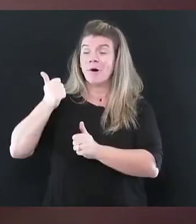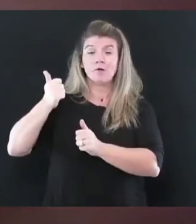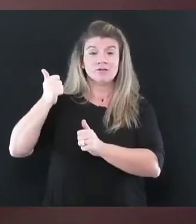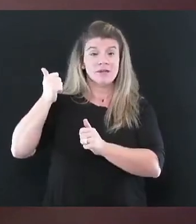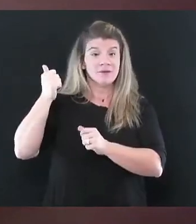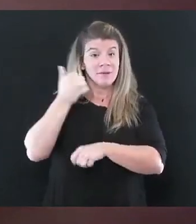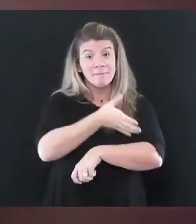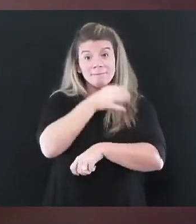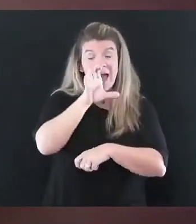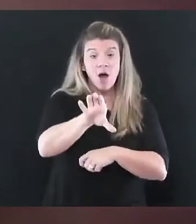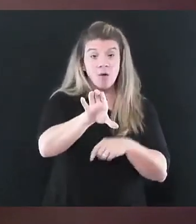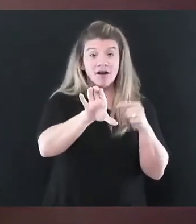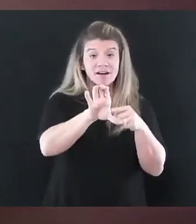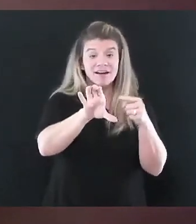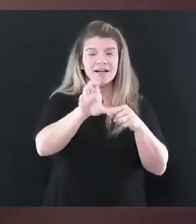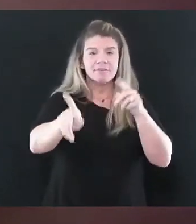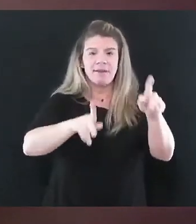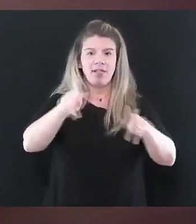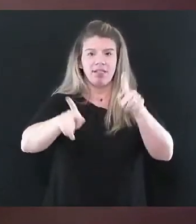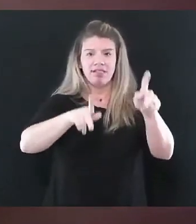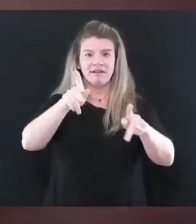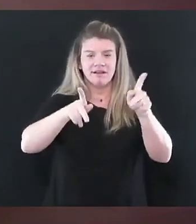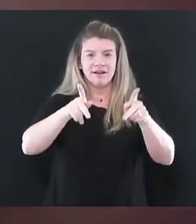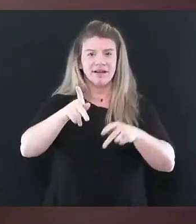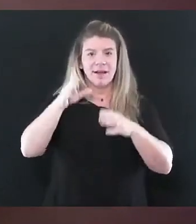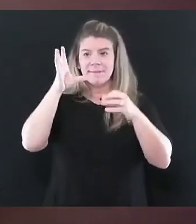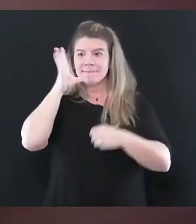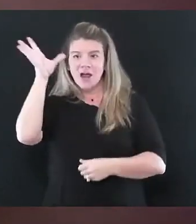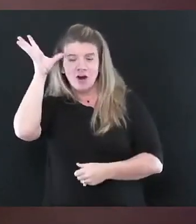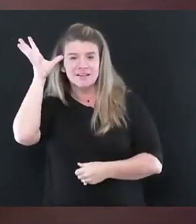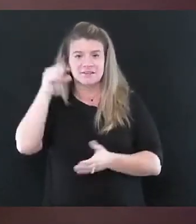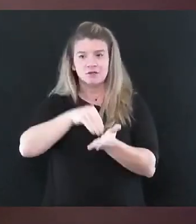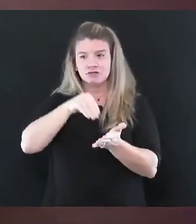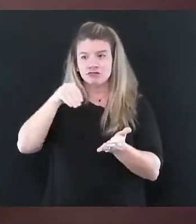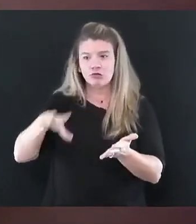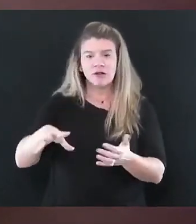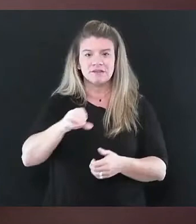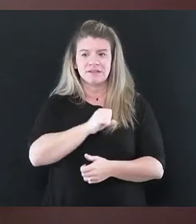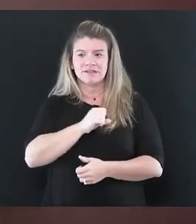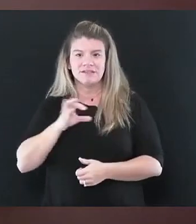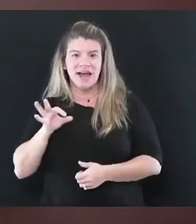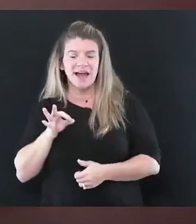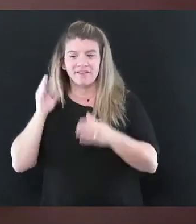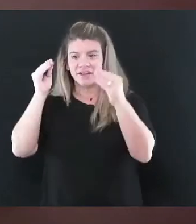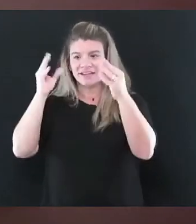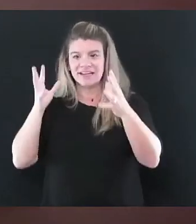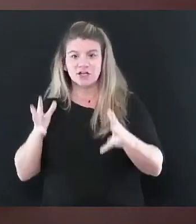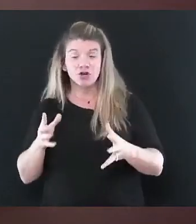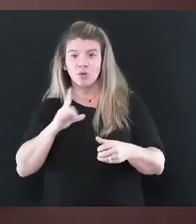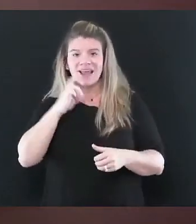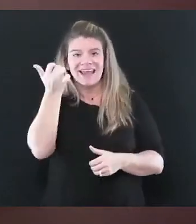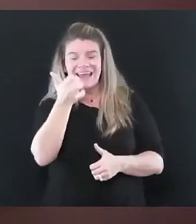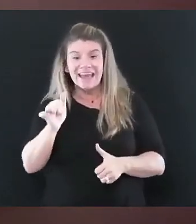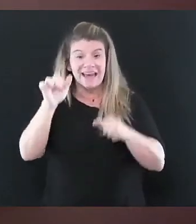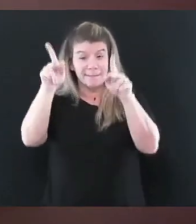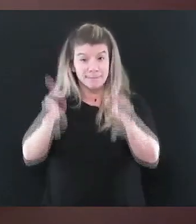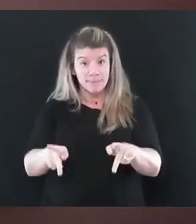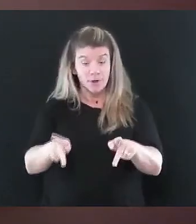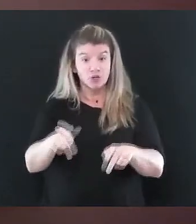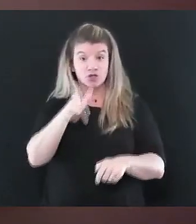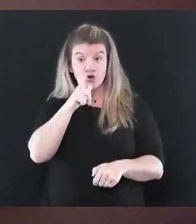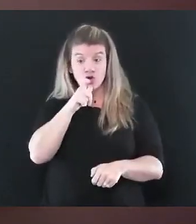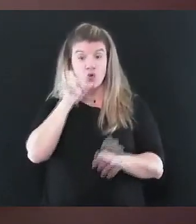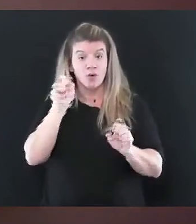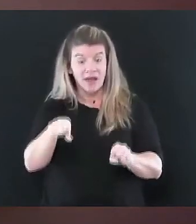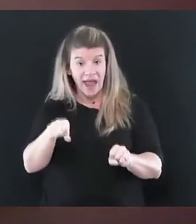and students and parents included, every citizen, that we want to take very seriously the measures that